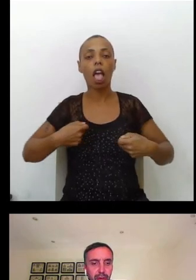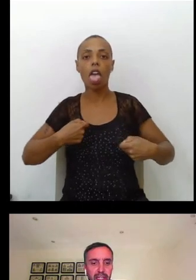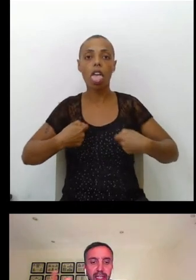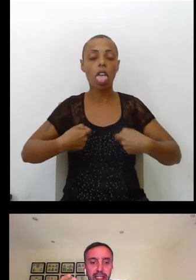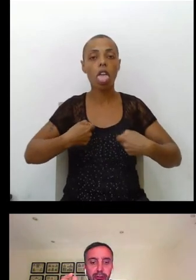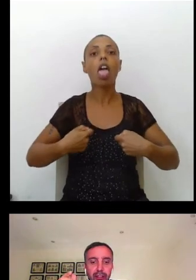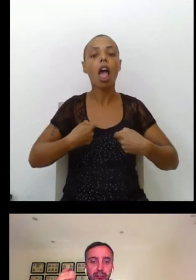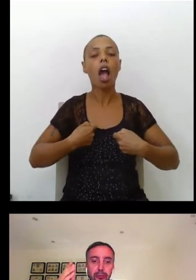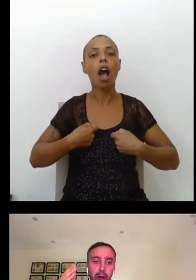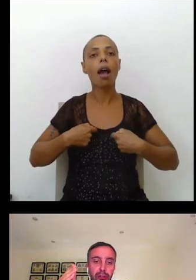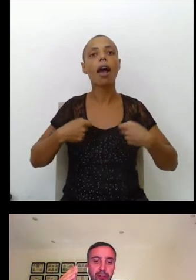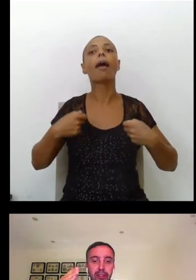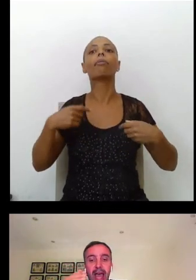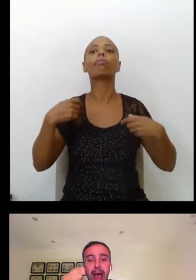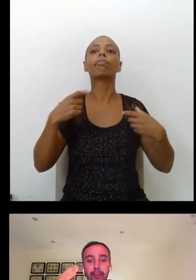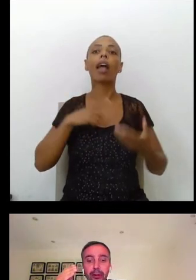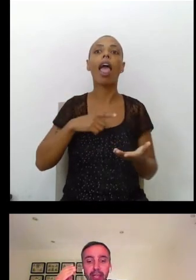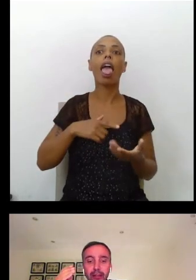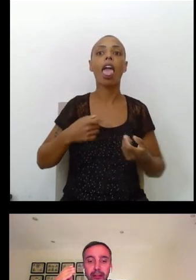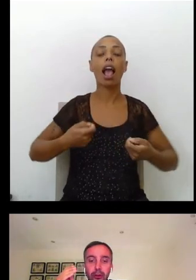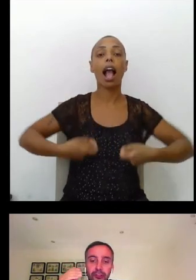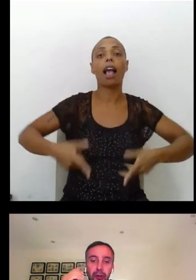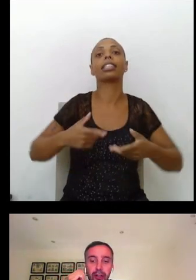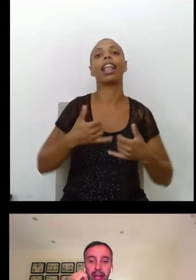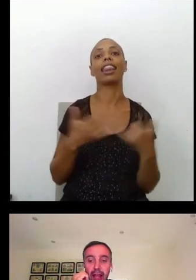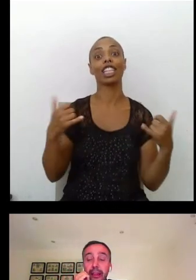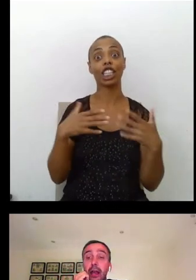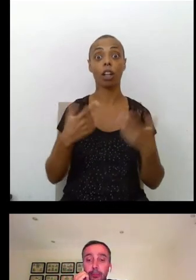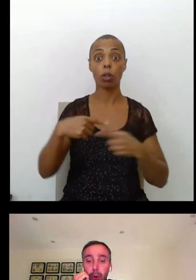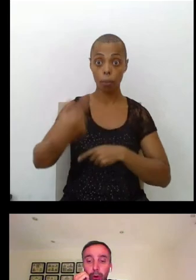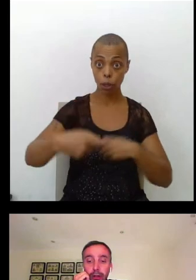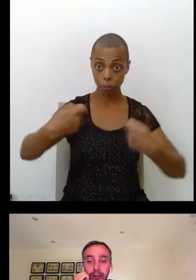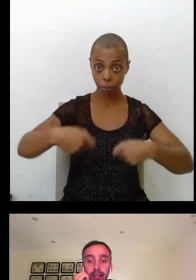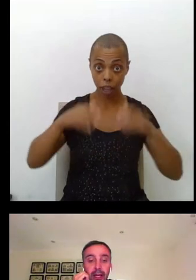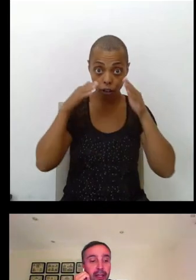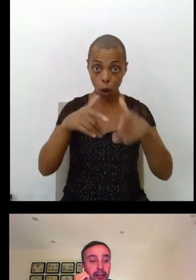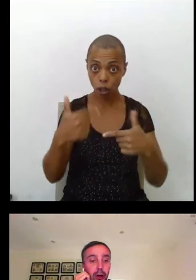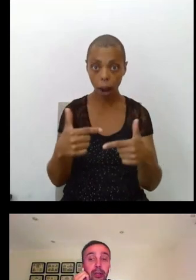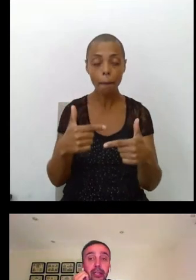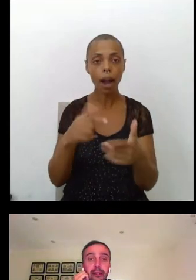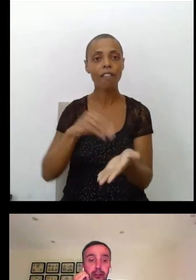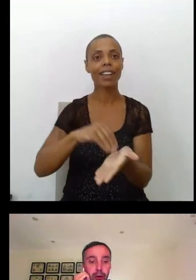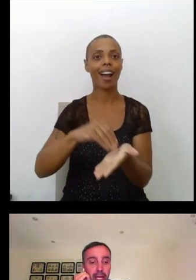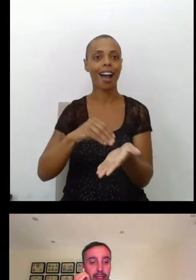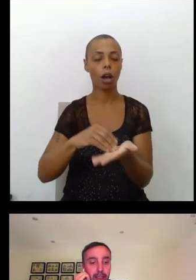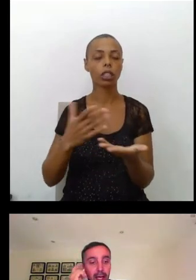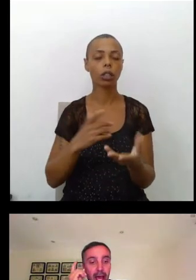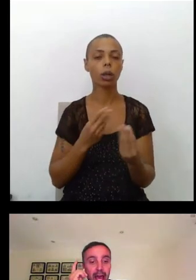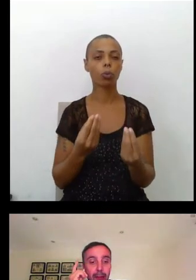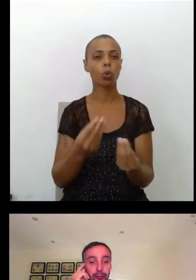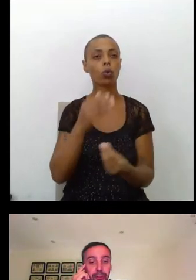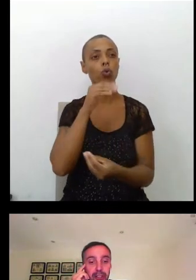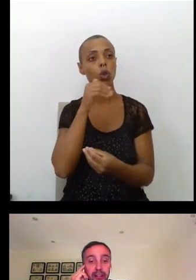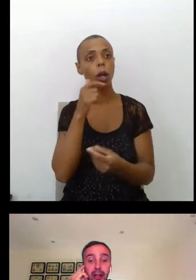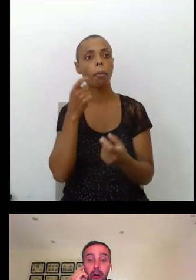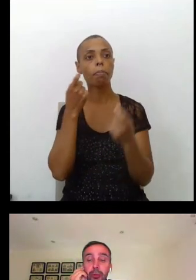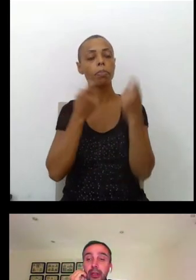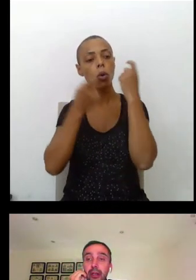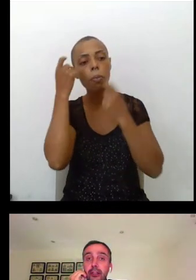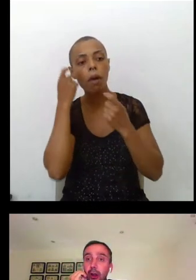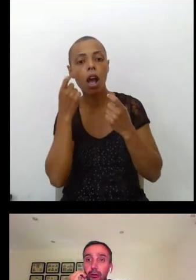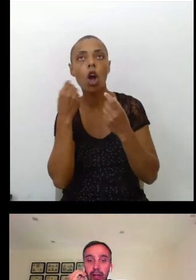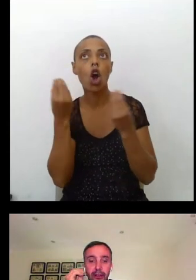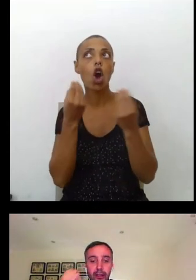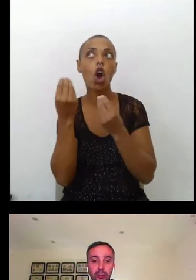it is therefore in the interest of both the employees concerned and their employers that companies create an atmosphere